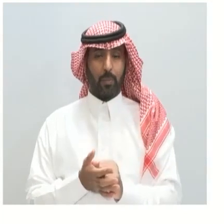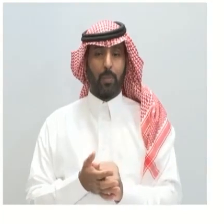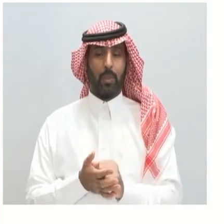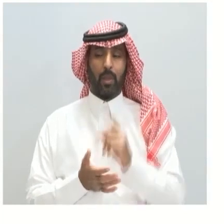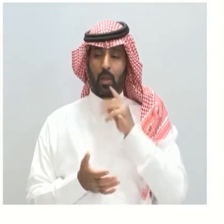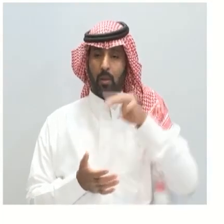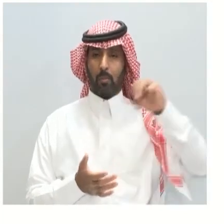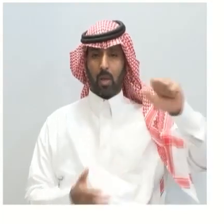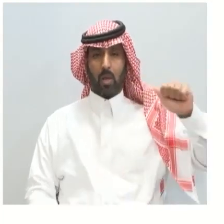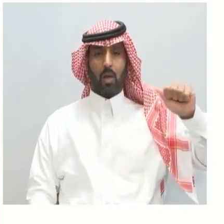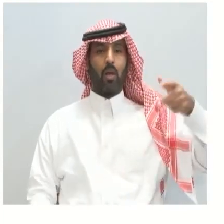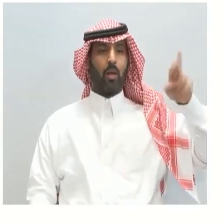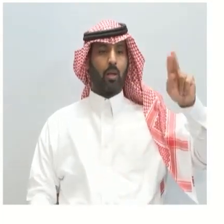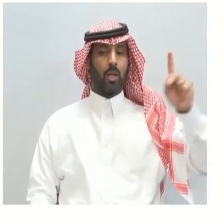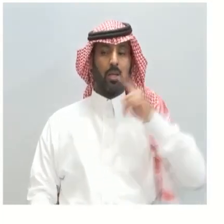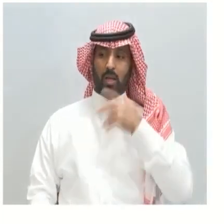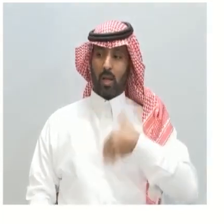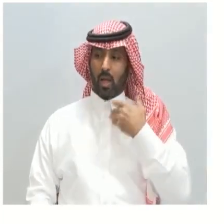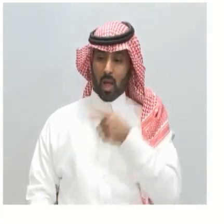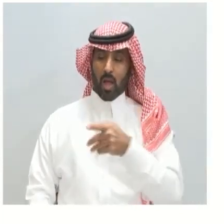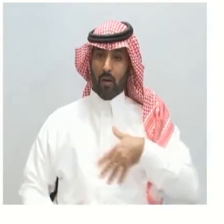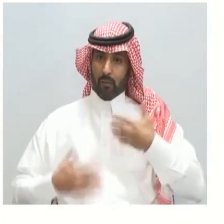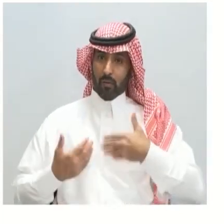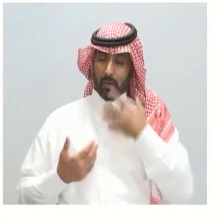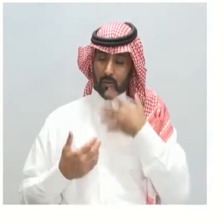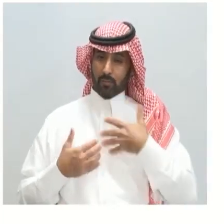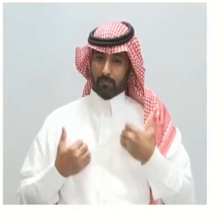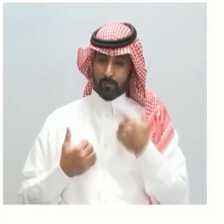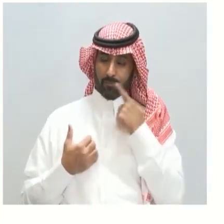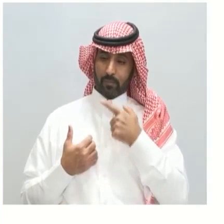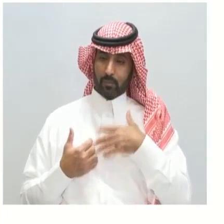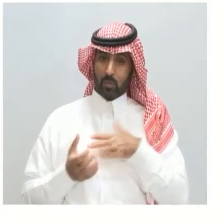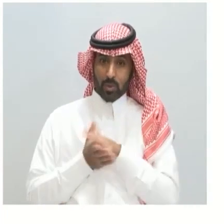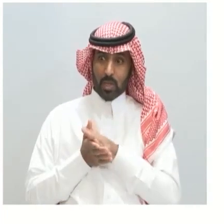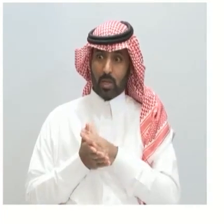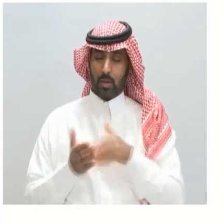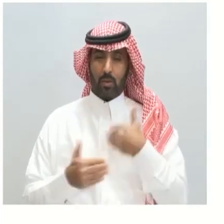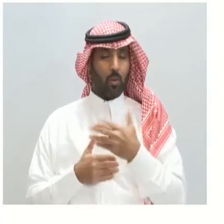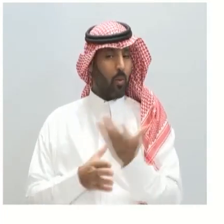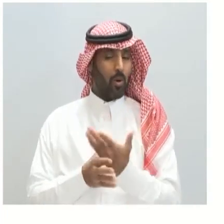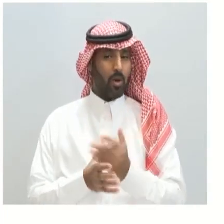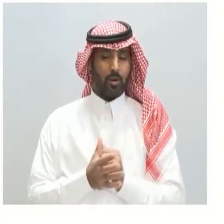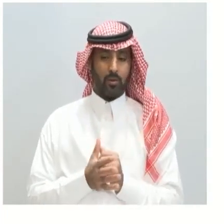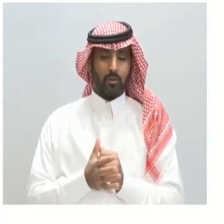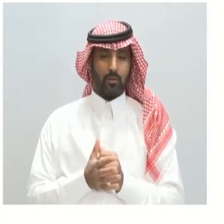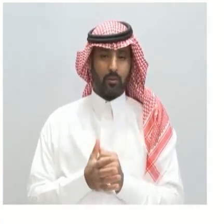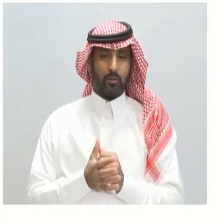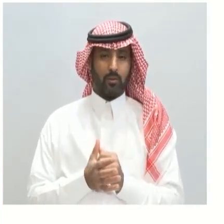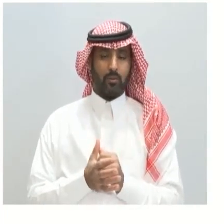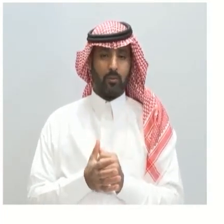Mark feel? Yes, very good. He feels excited. What's making him feel excited? Why is he excited?